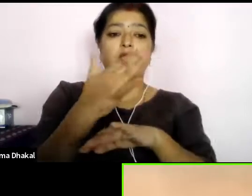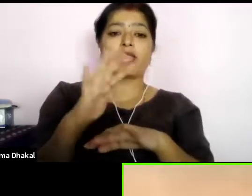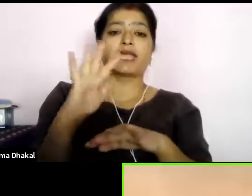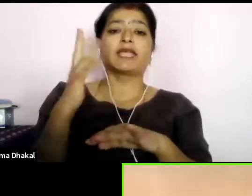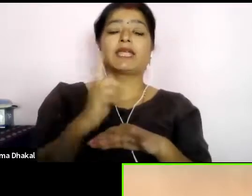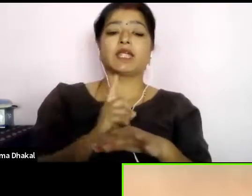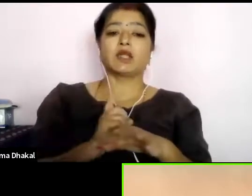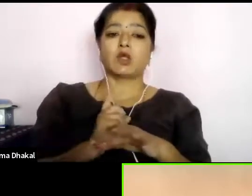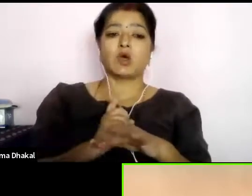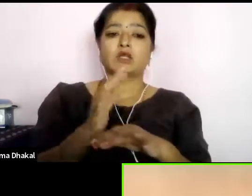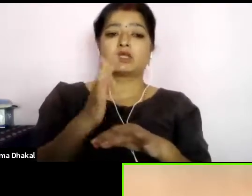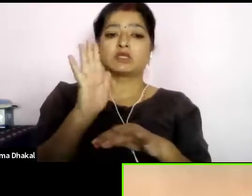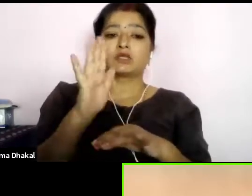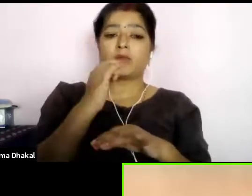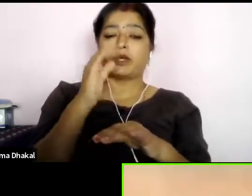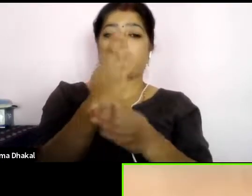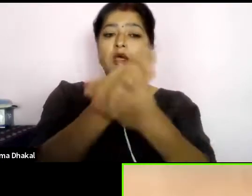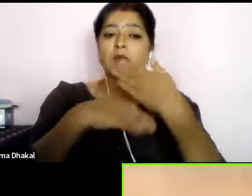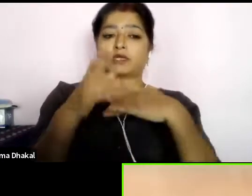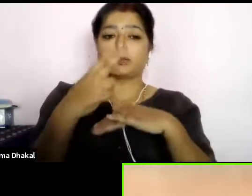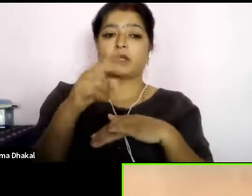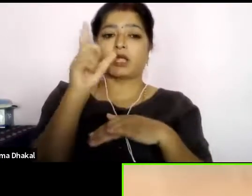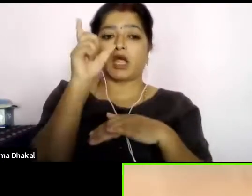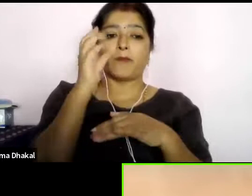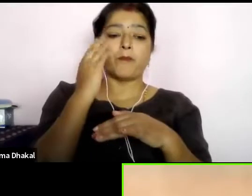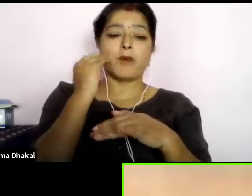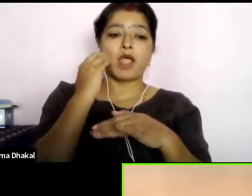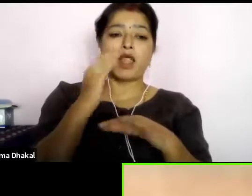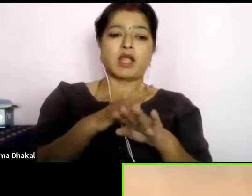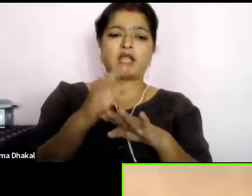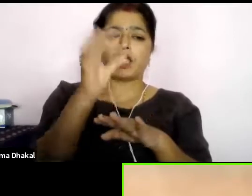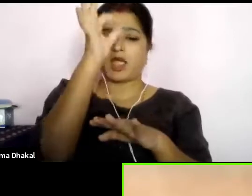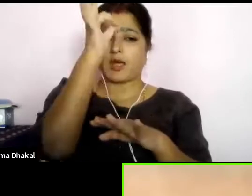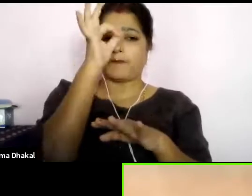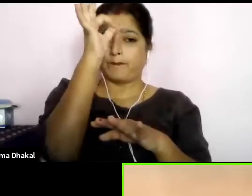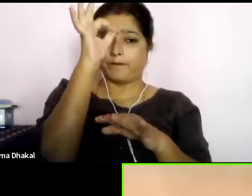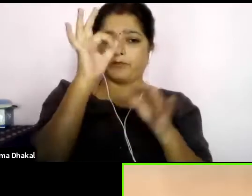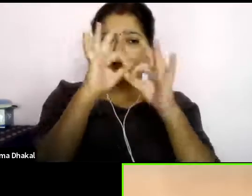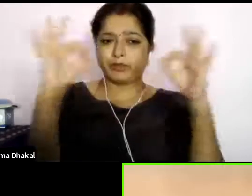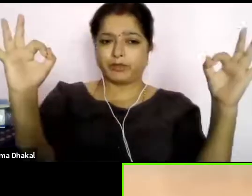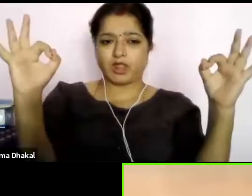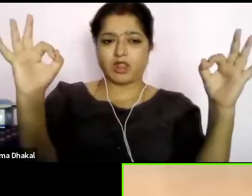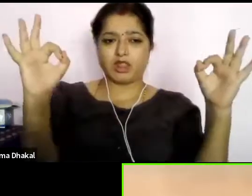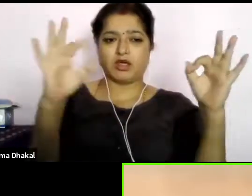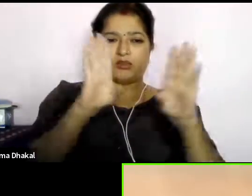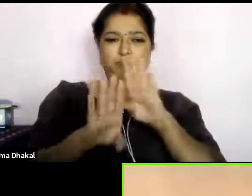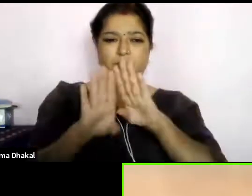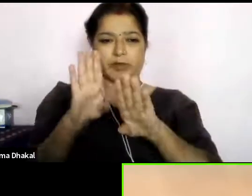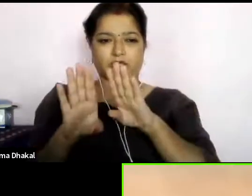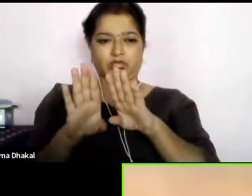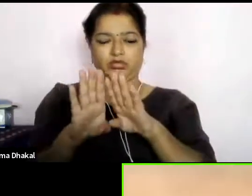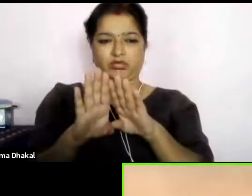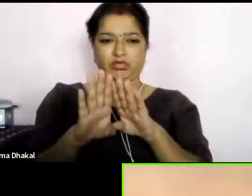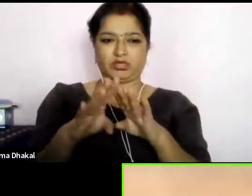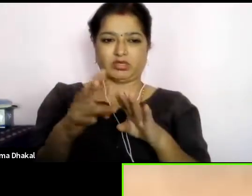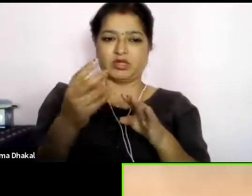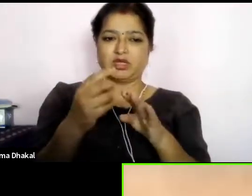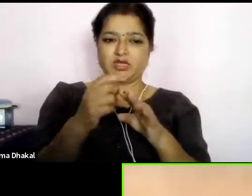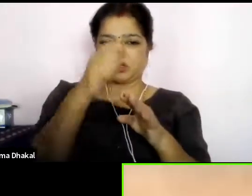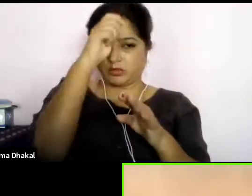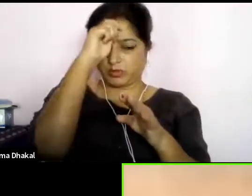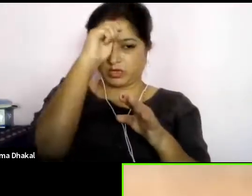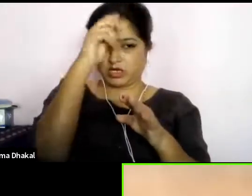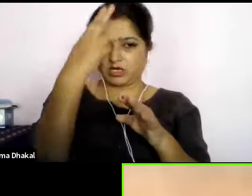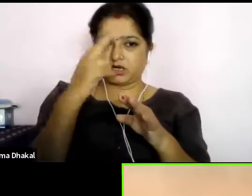the limited water, the mother and the daughter is also not able to maintain the COVID protocol measures